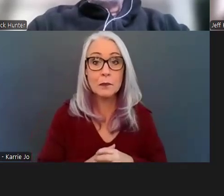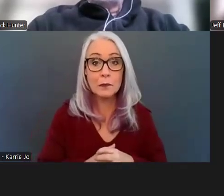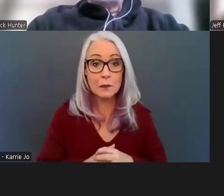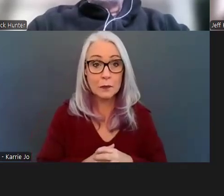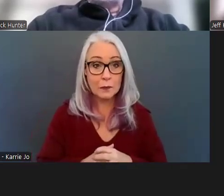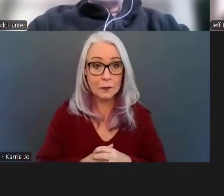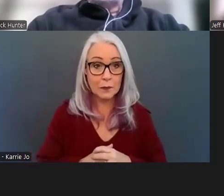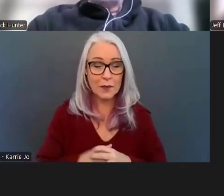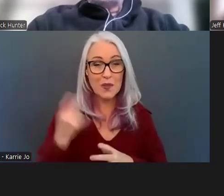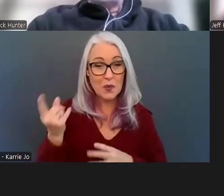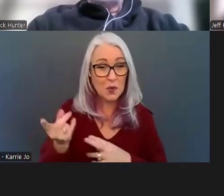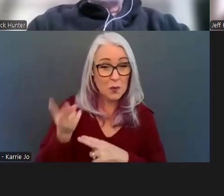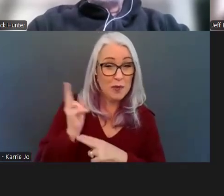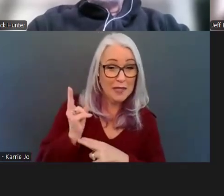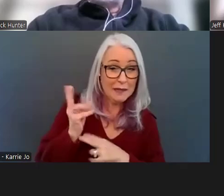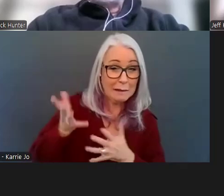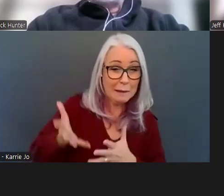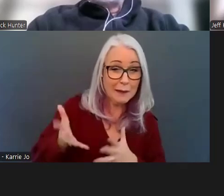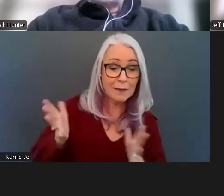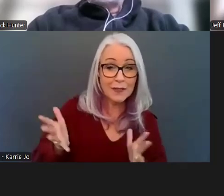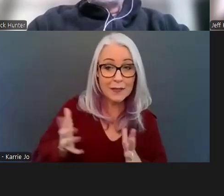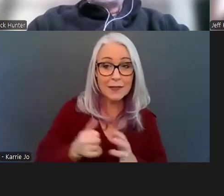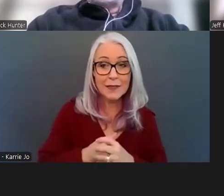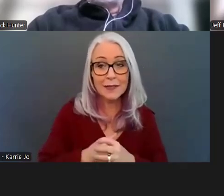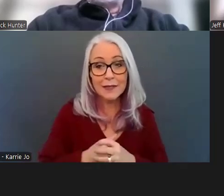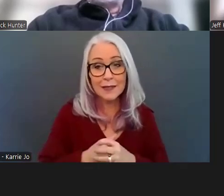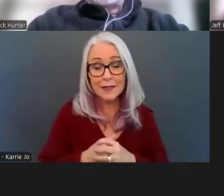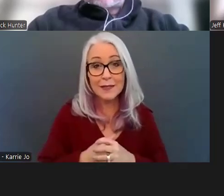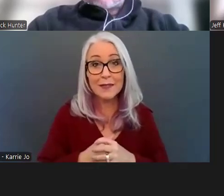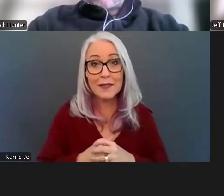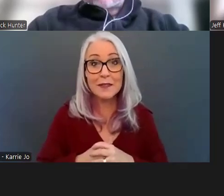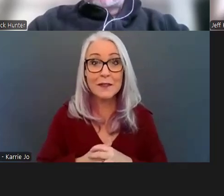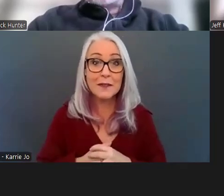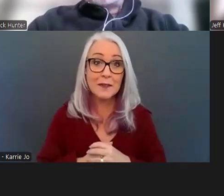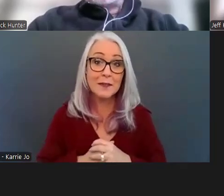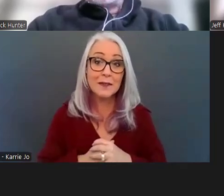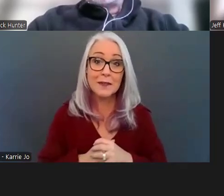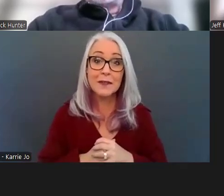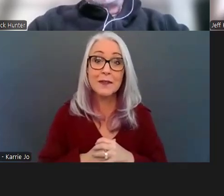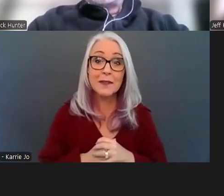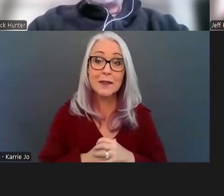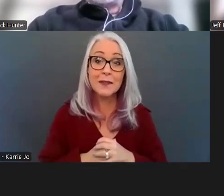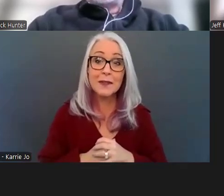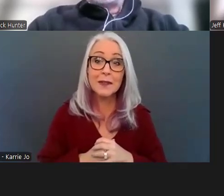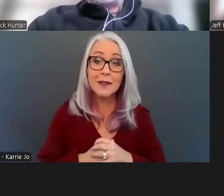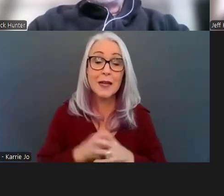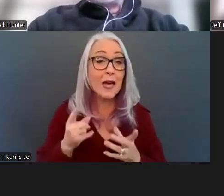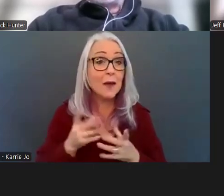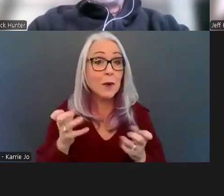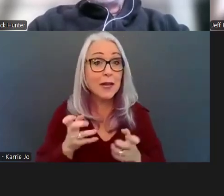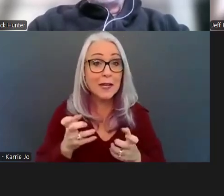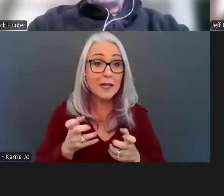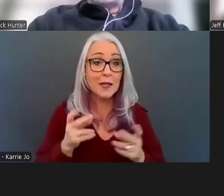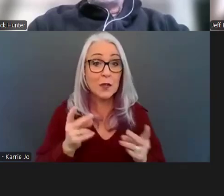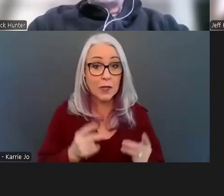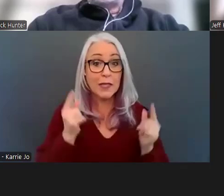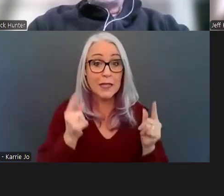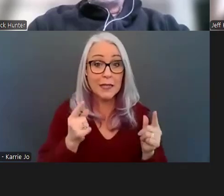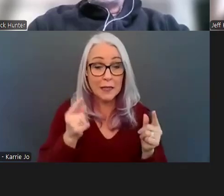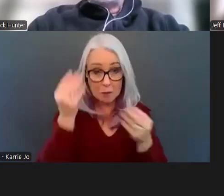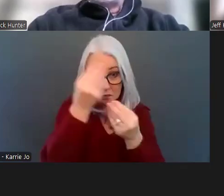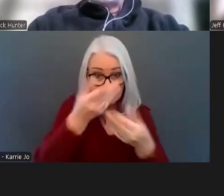David, we have 2 minutes. We are right up at the clock. I'd like to quickly plug next month's